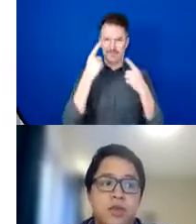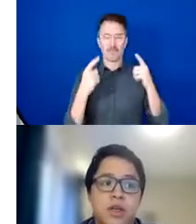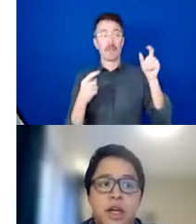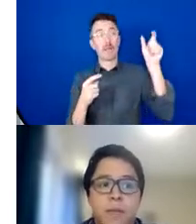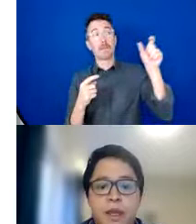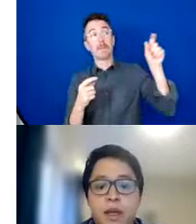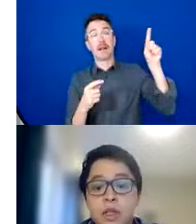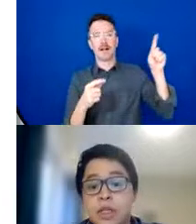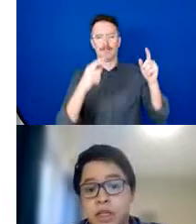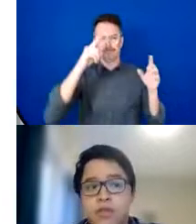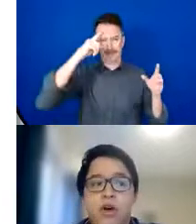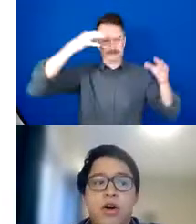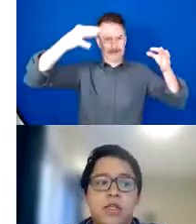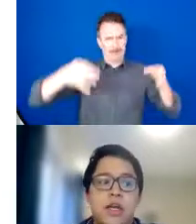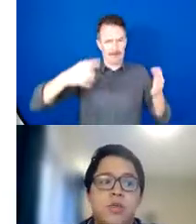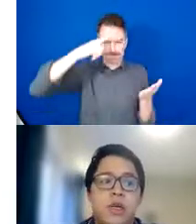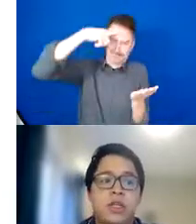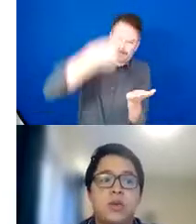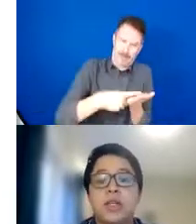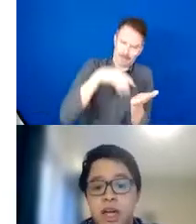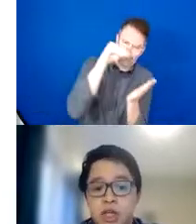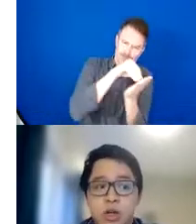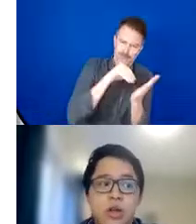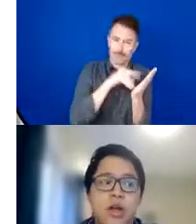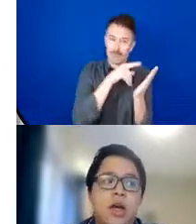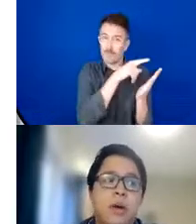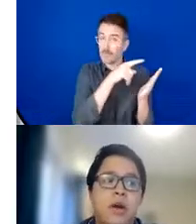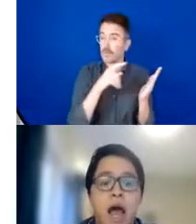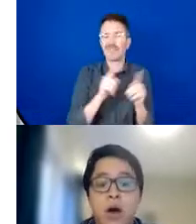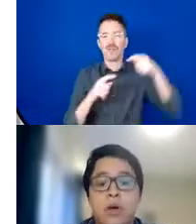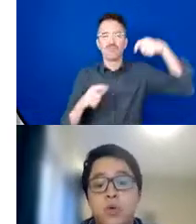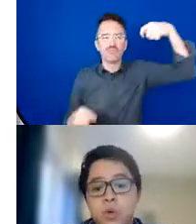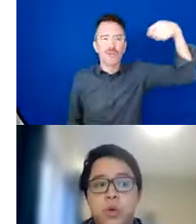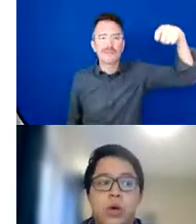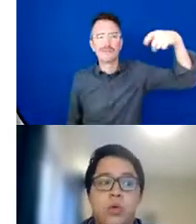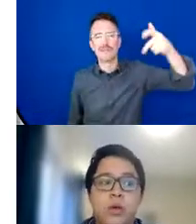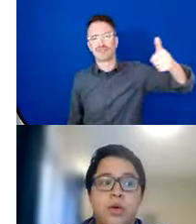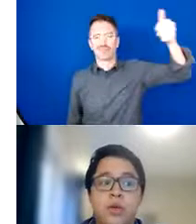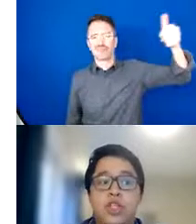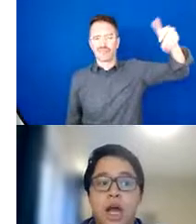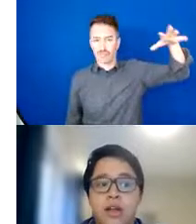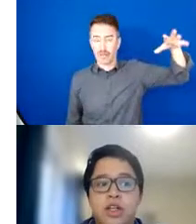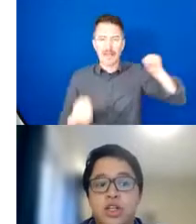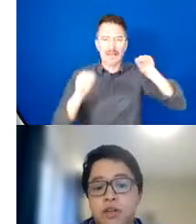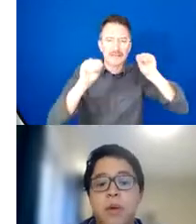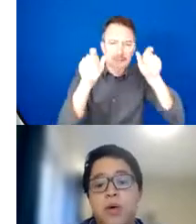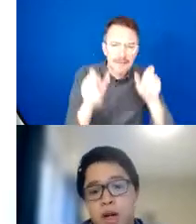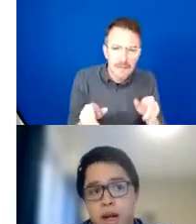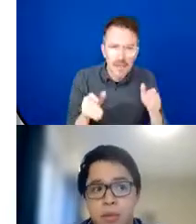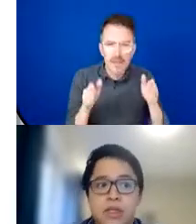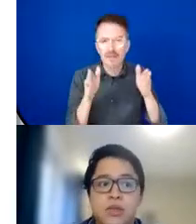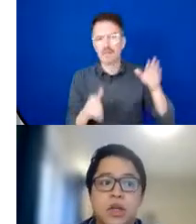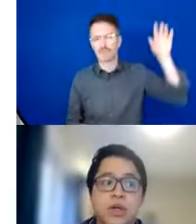case of YouthXL. So it's clear for us that we need to be intentional about how and who do we work with in order to challenge and shift